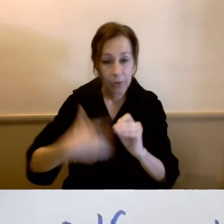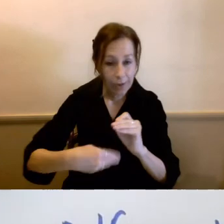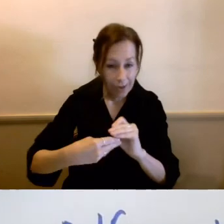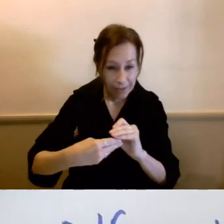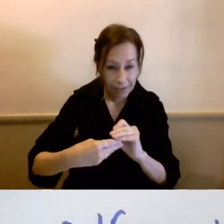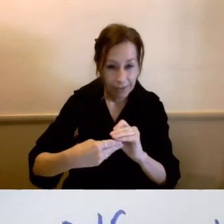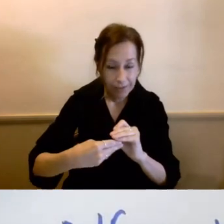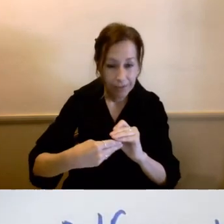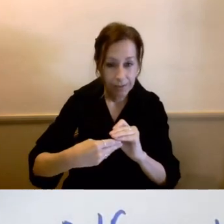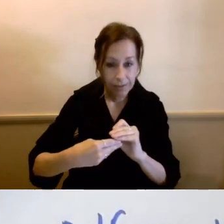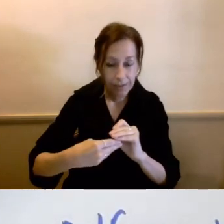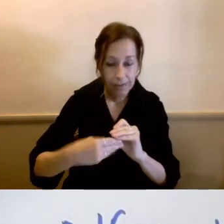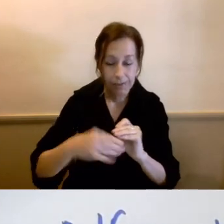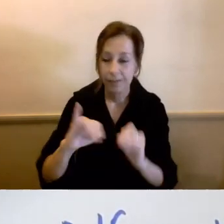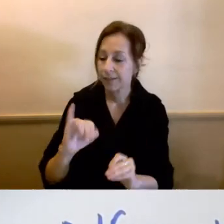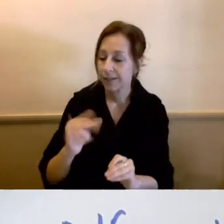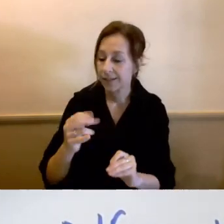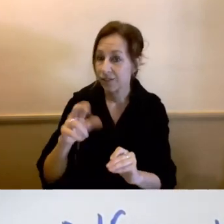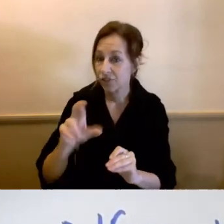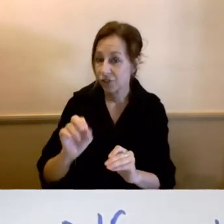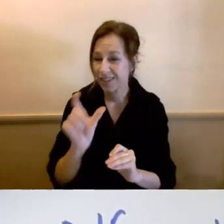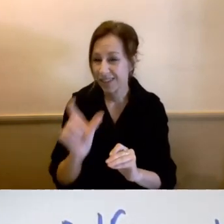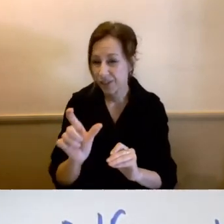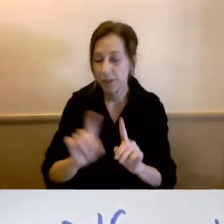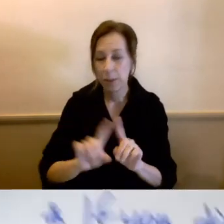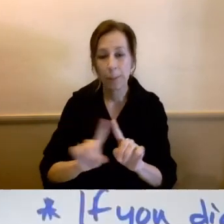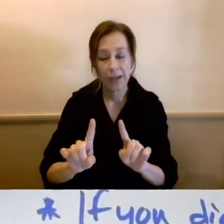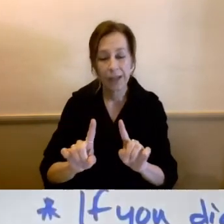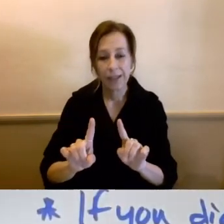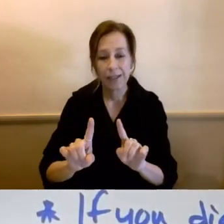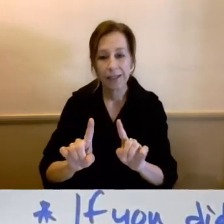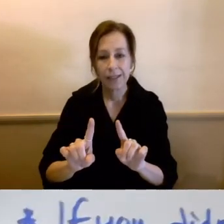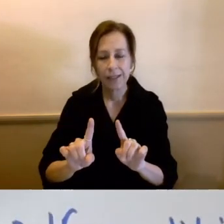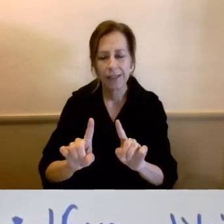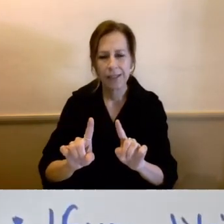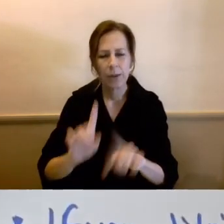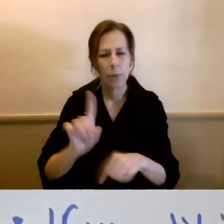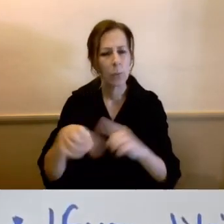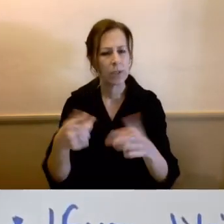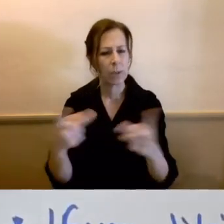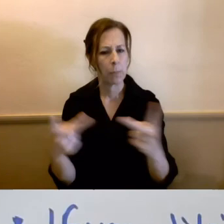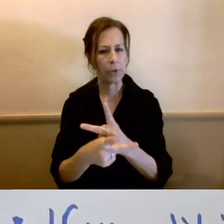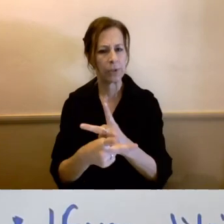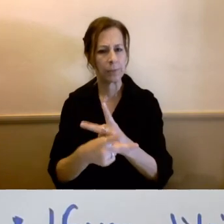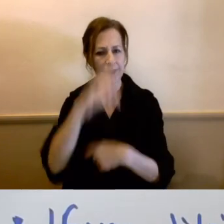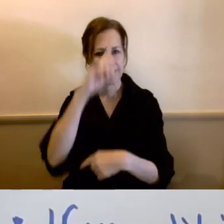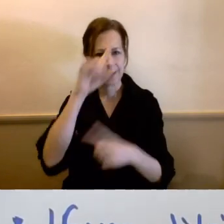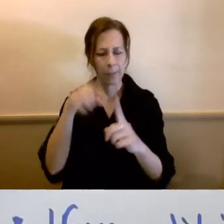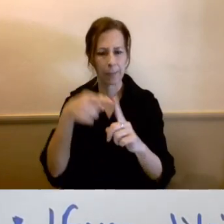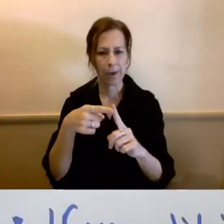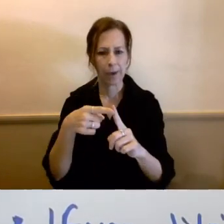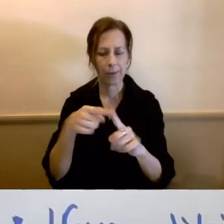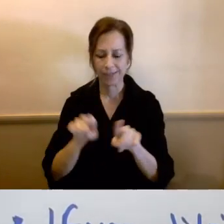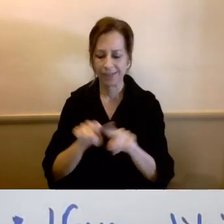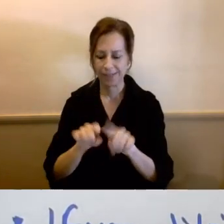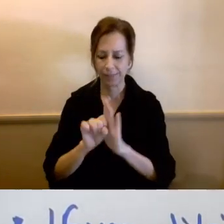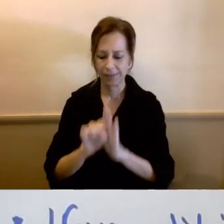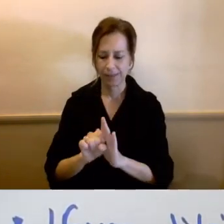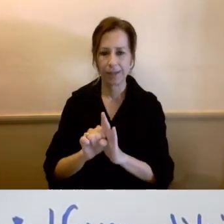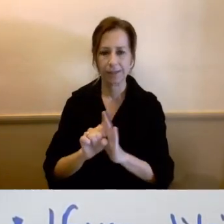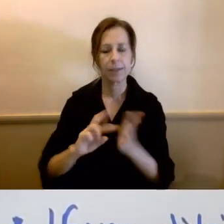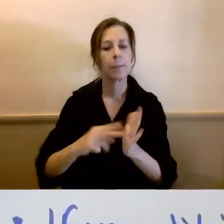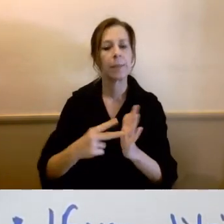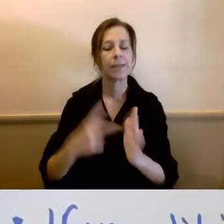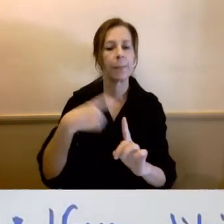you're adding integers, but instead when you're multiplying, you can think same signs